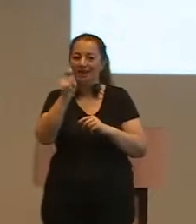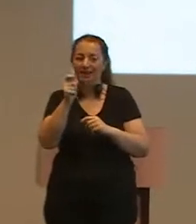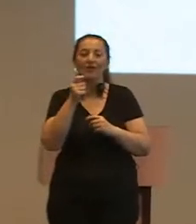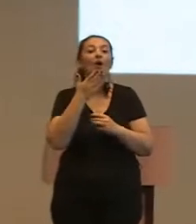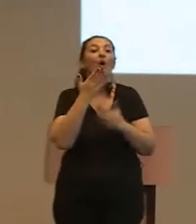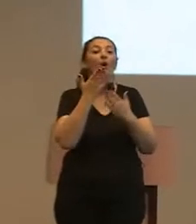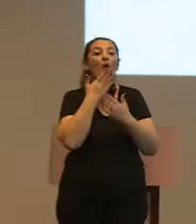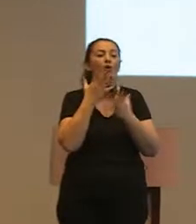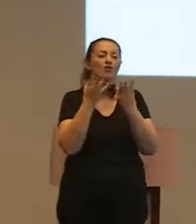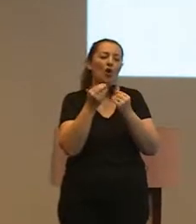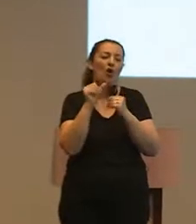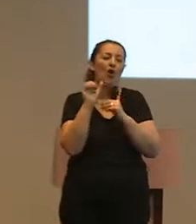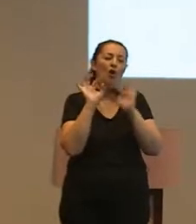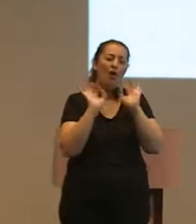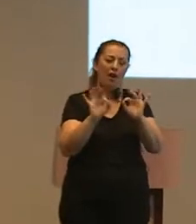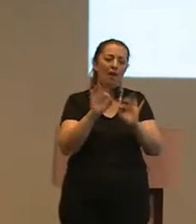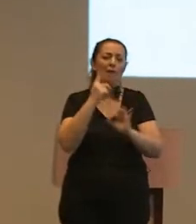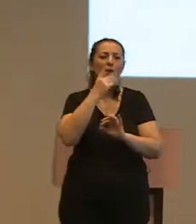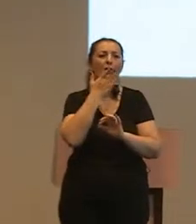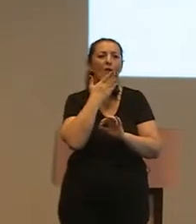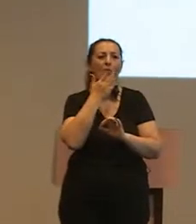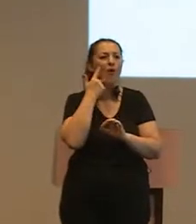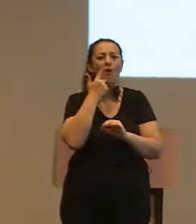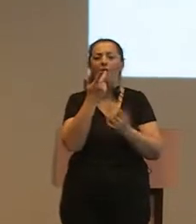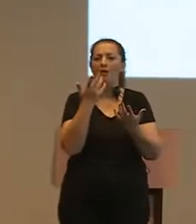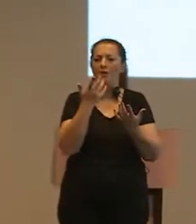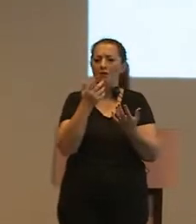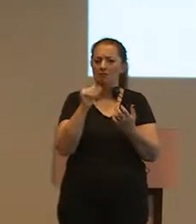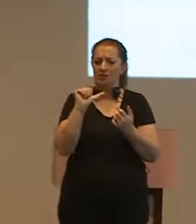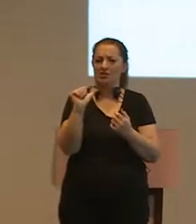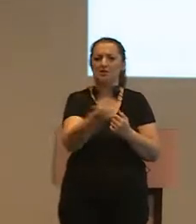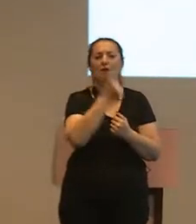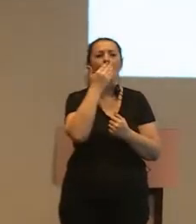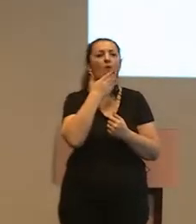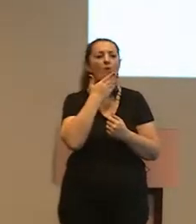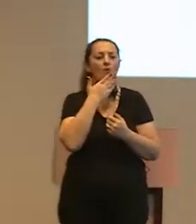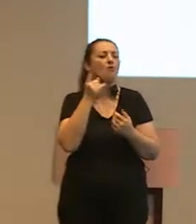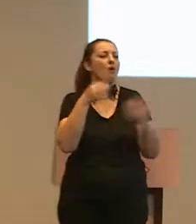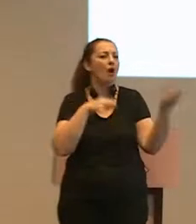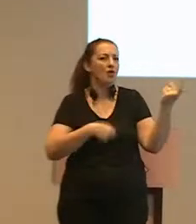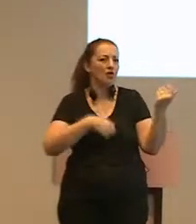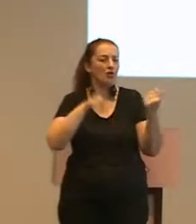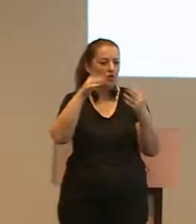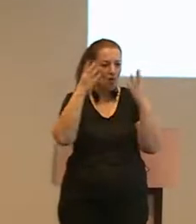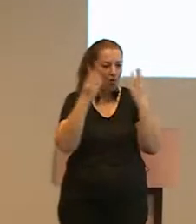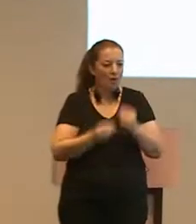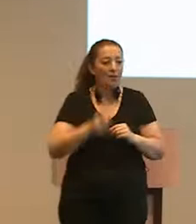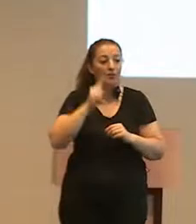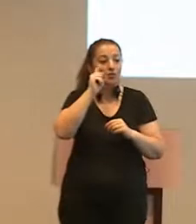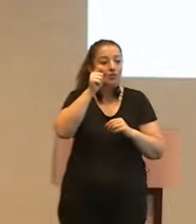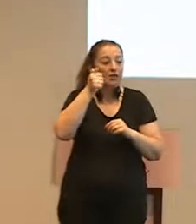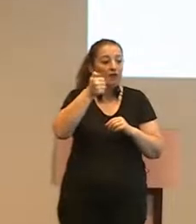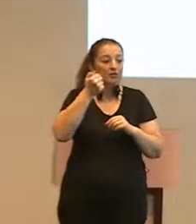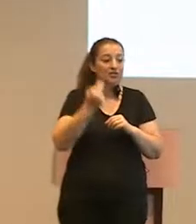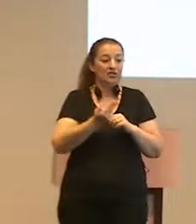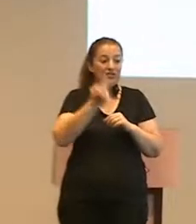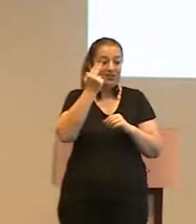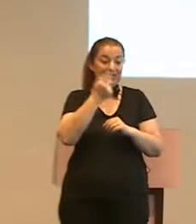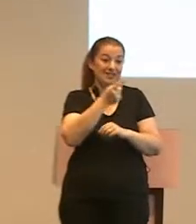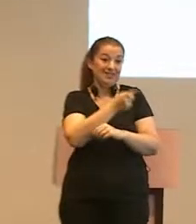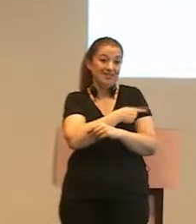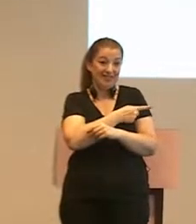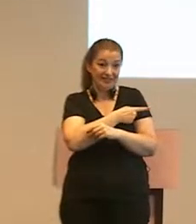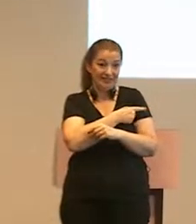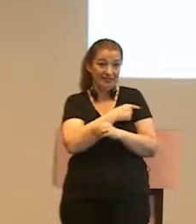administration and suggests starting an exhibition his school is a very important school colegio nacional in